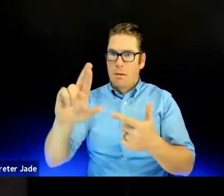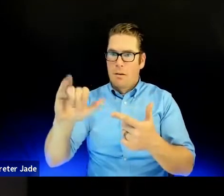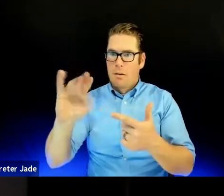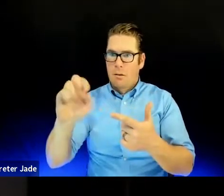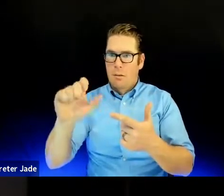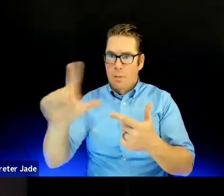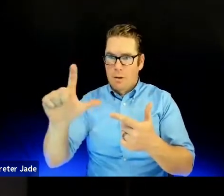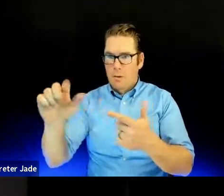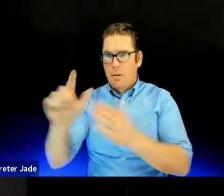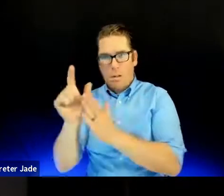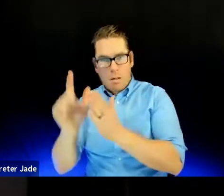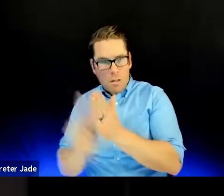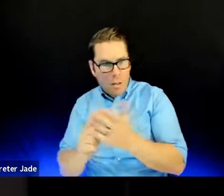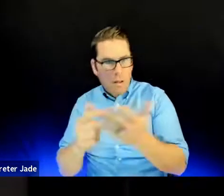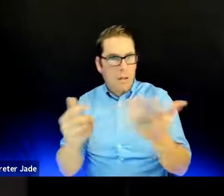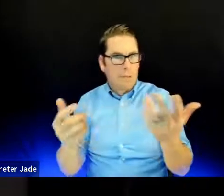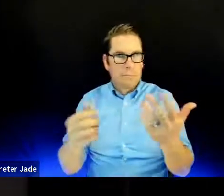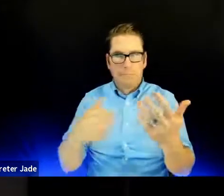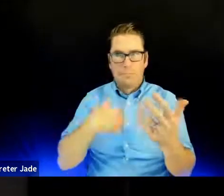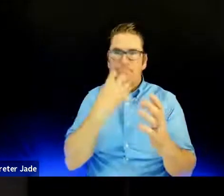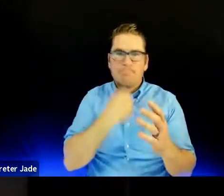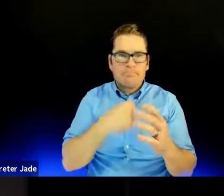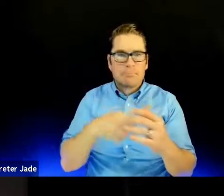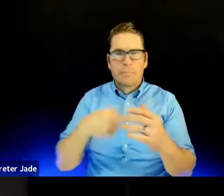Currently, I think there's like two shows on Discovery Channel where